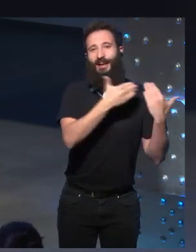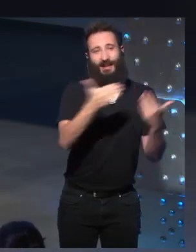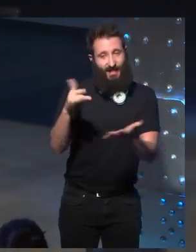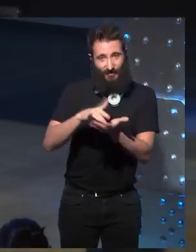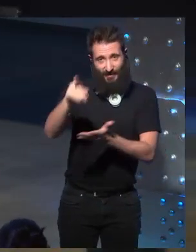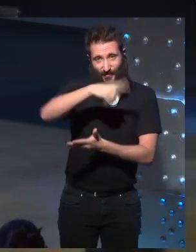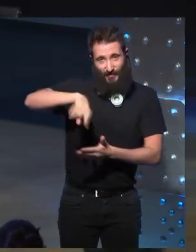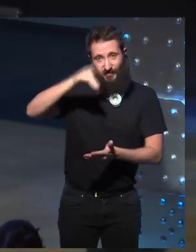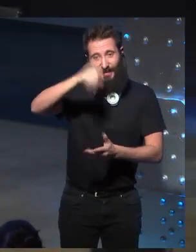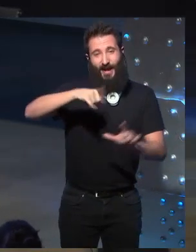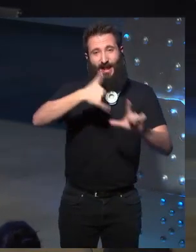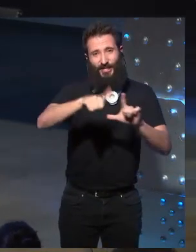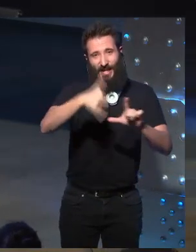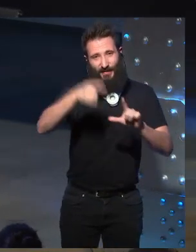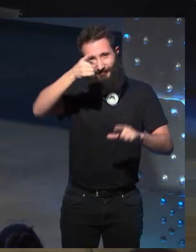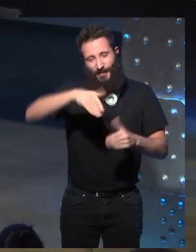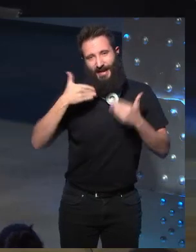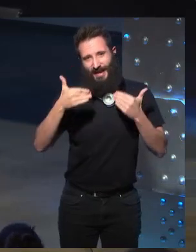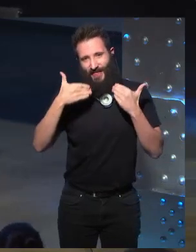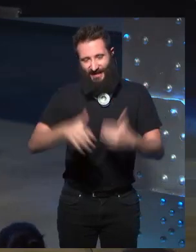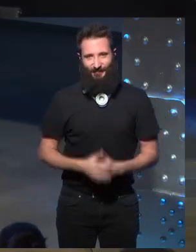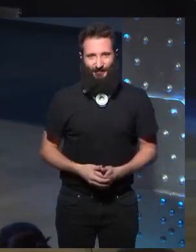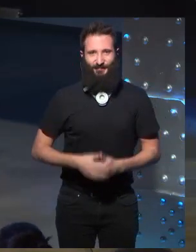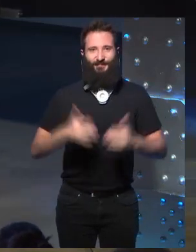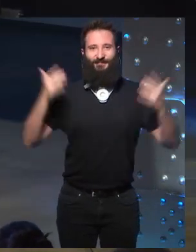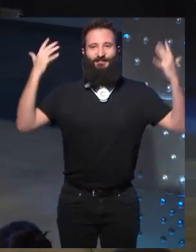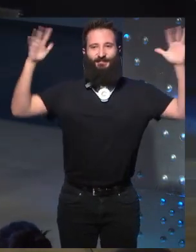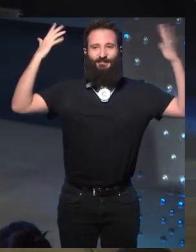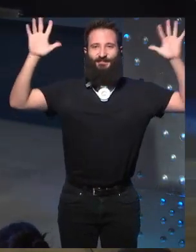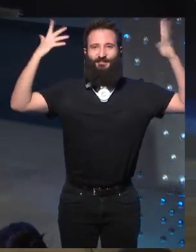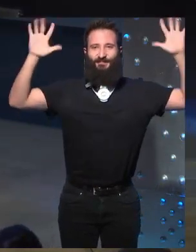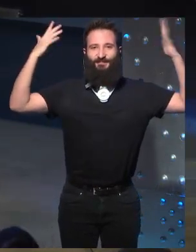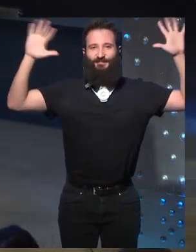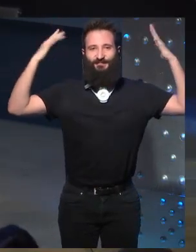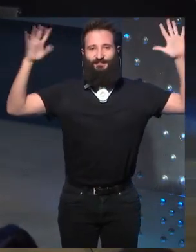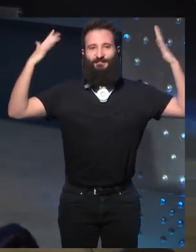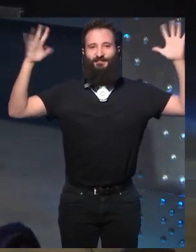it. So thank you so much, Christophe. Thank you, and thanks to everyone else. Thank you.